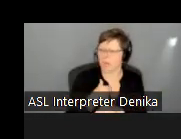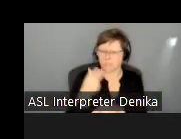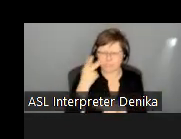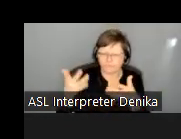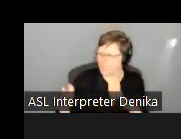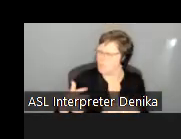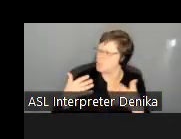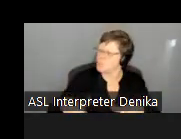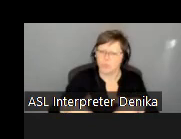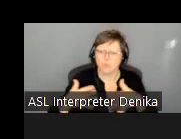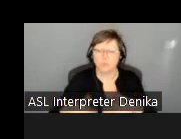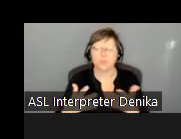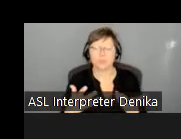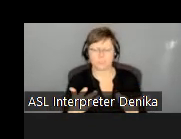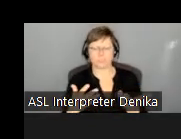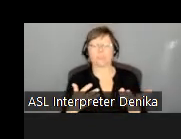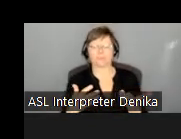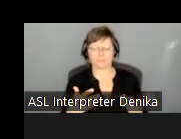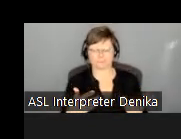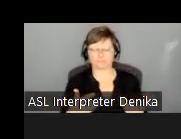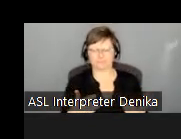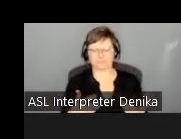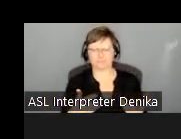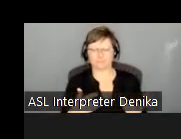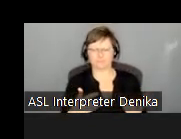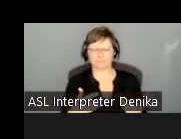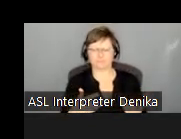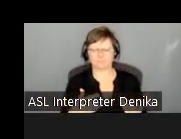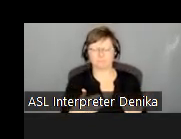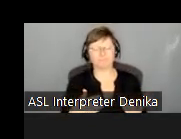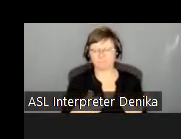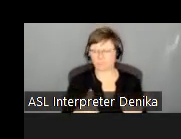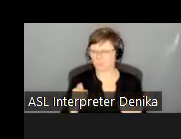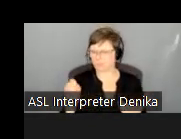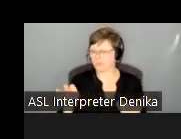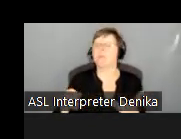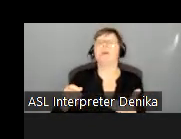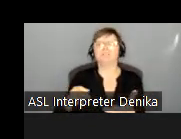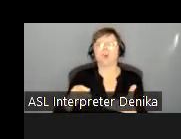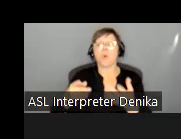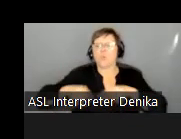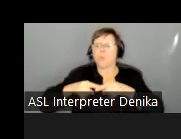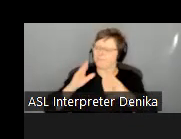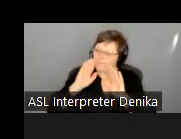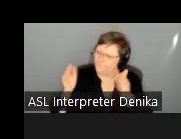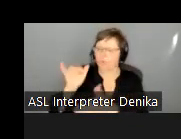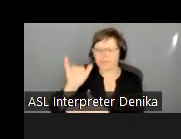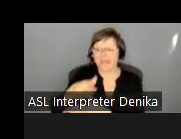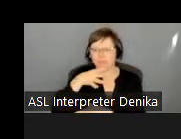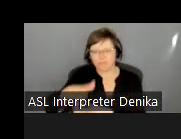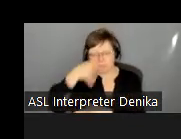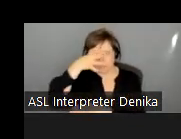coffee. So in February, we decided before the Fraud Prevention Month launch, we want to focus on these emergency grandparent